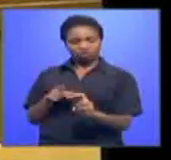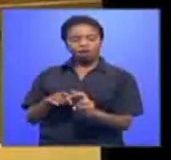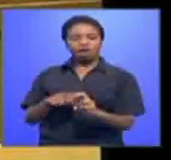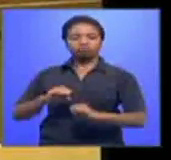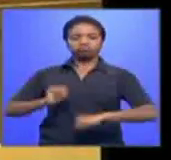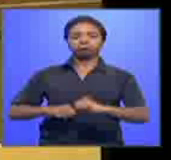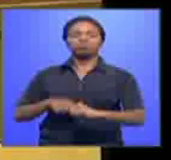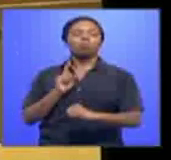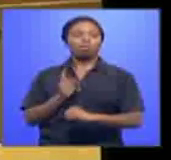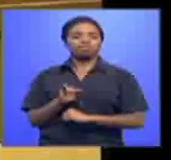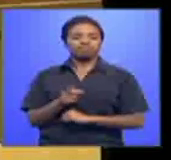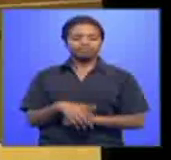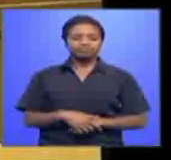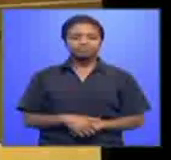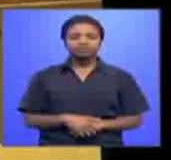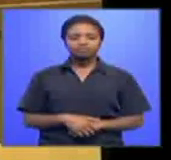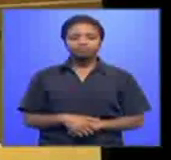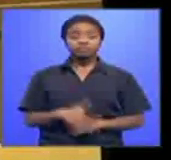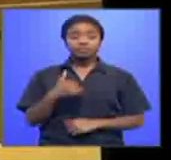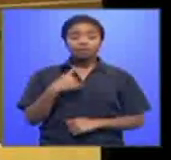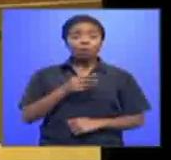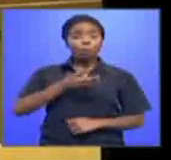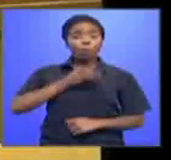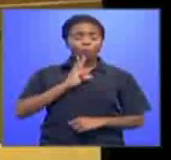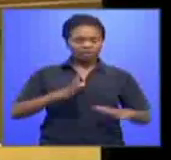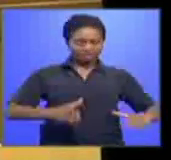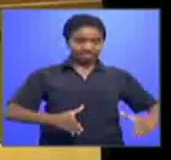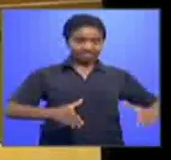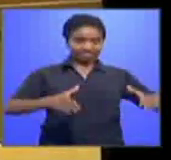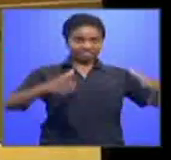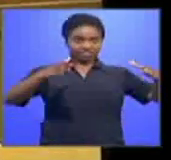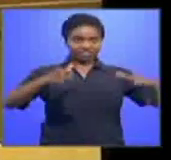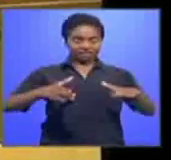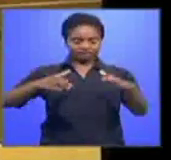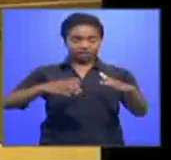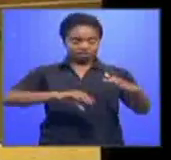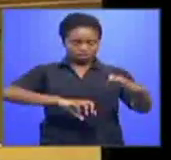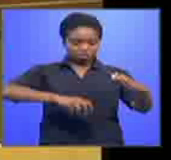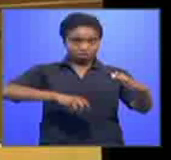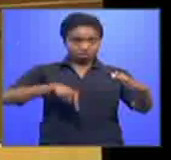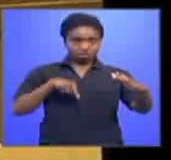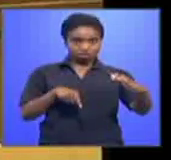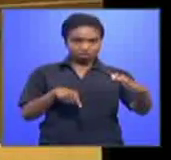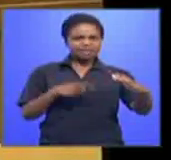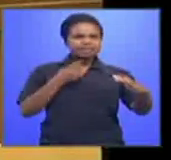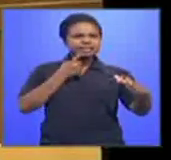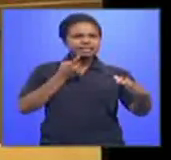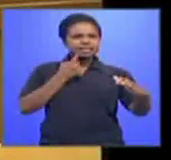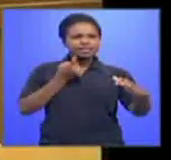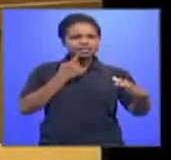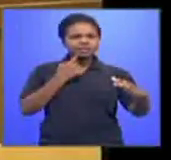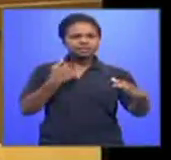The construction of the bulk water distribution system for the De Hoop